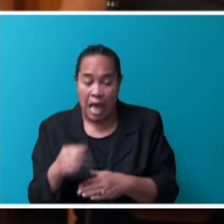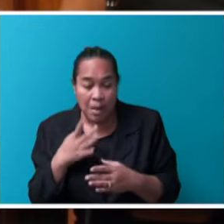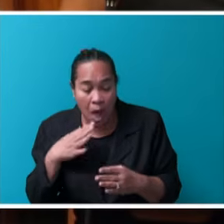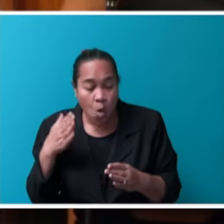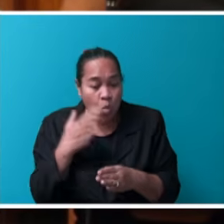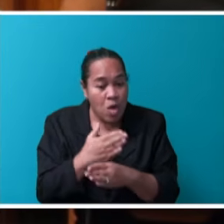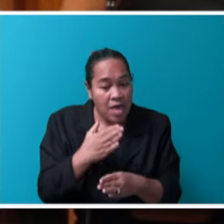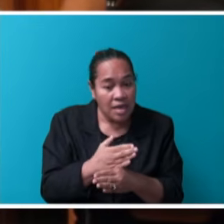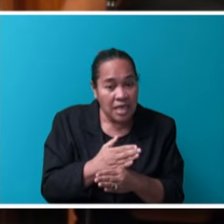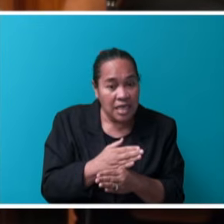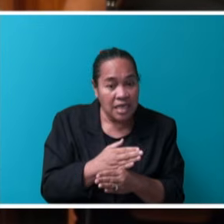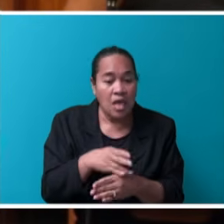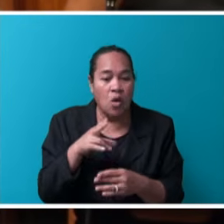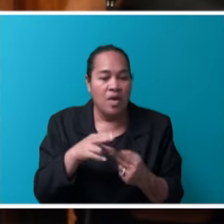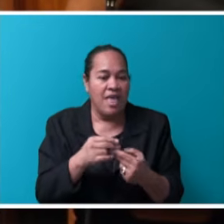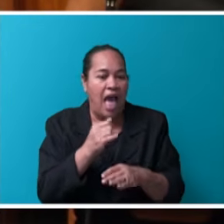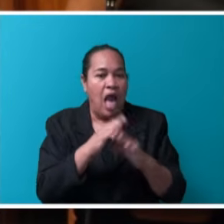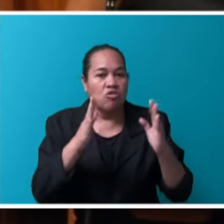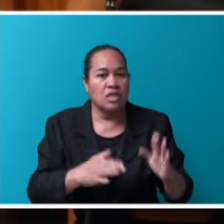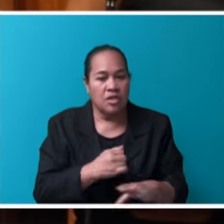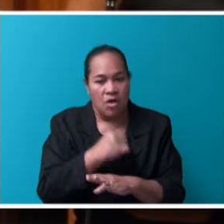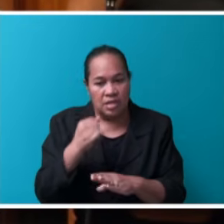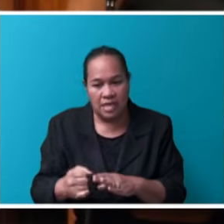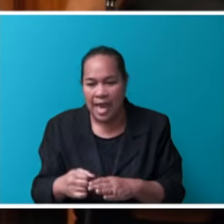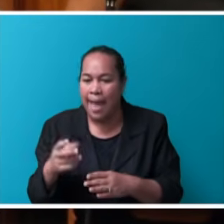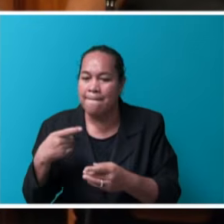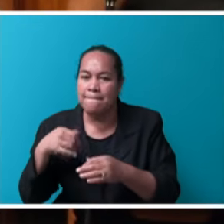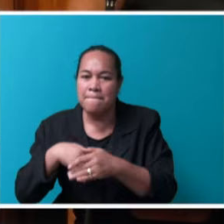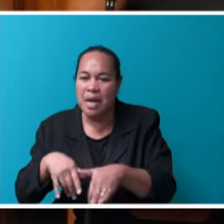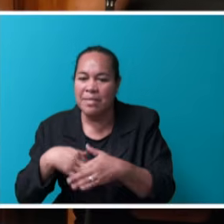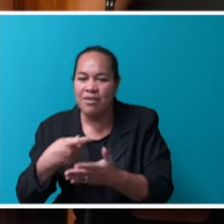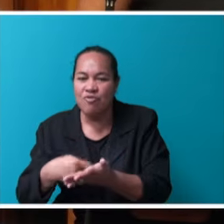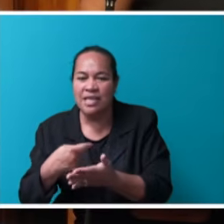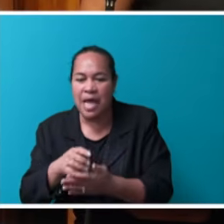the Housing Authority and Public Rental Board to expand the supply of